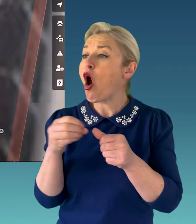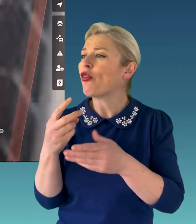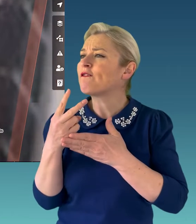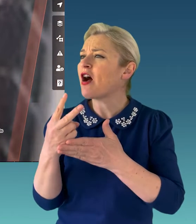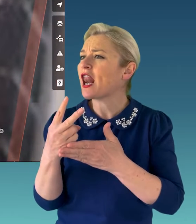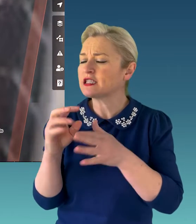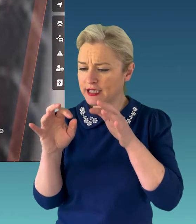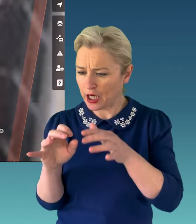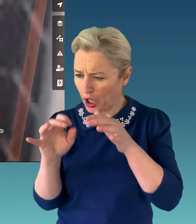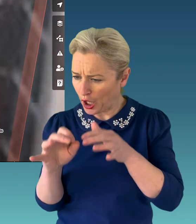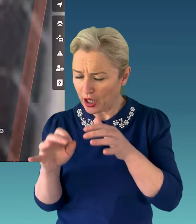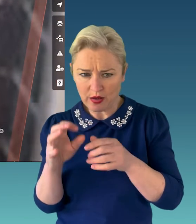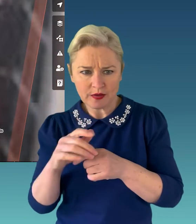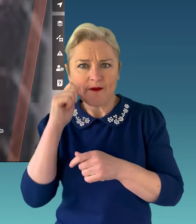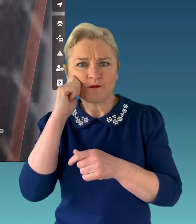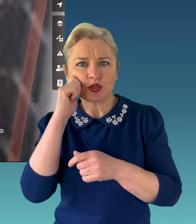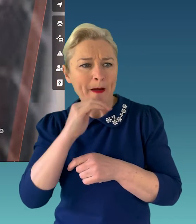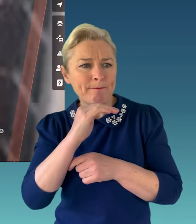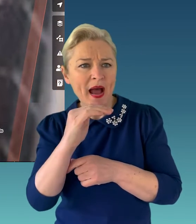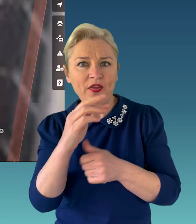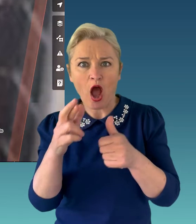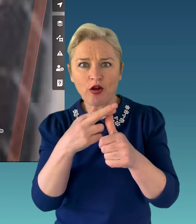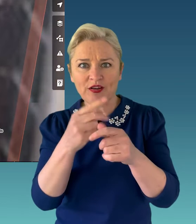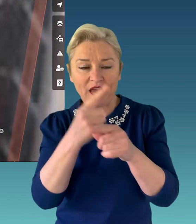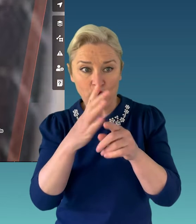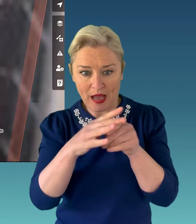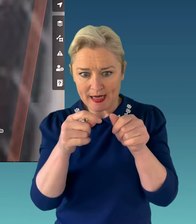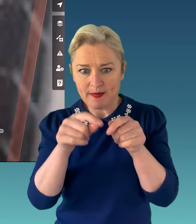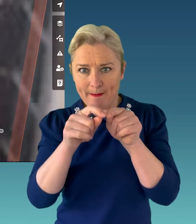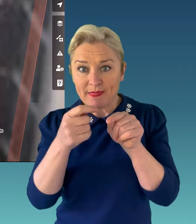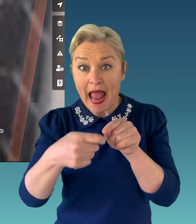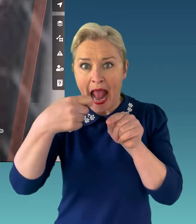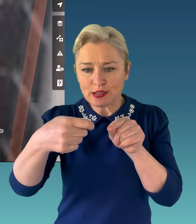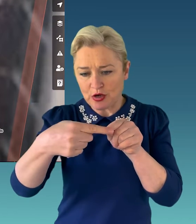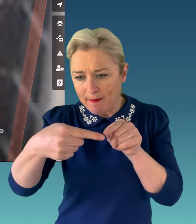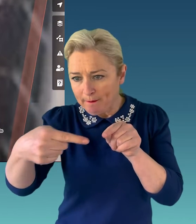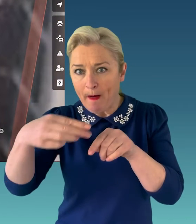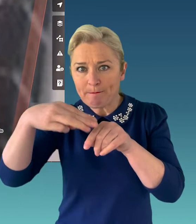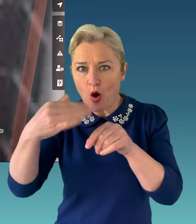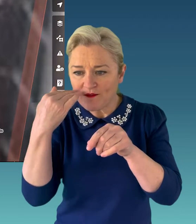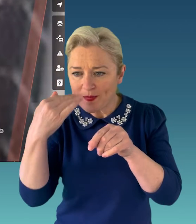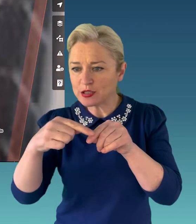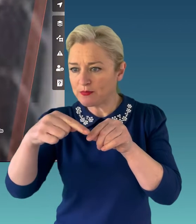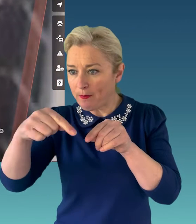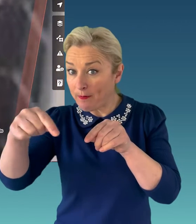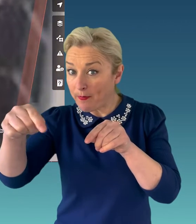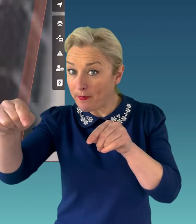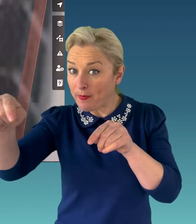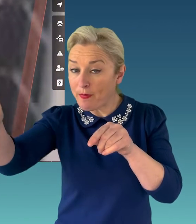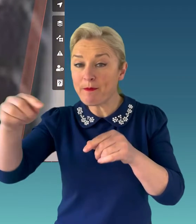see footpaths already on the map, helping to extend them further and ensure that they have all the information on curb heights and crossings.